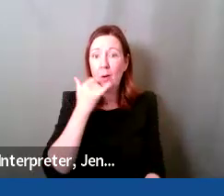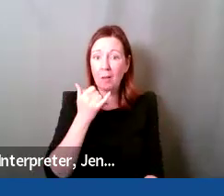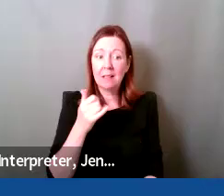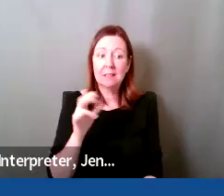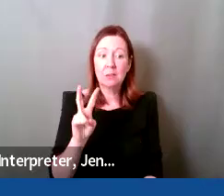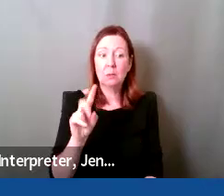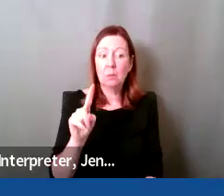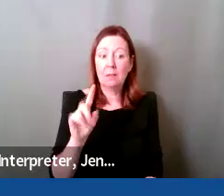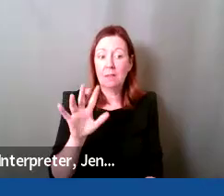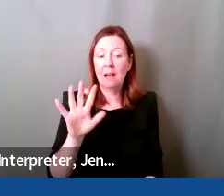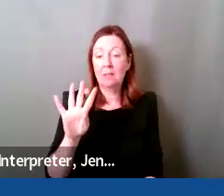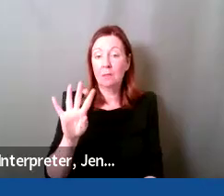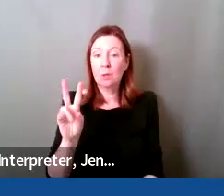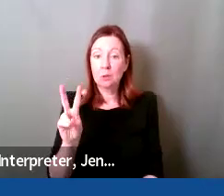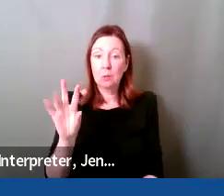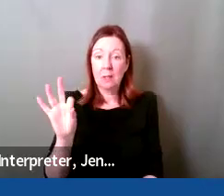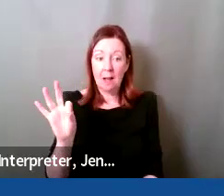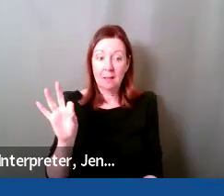at